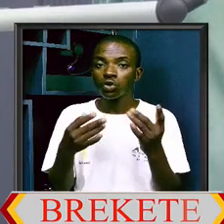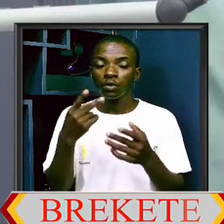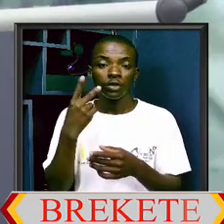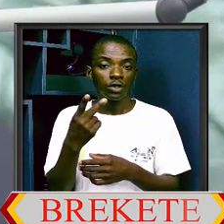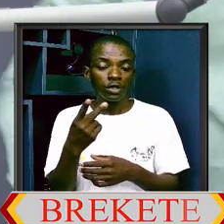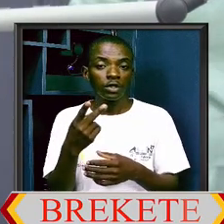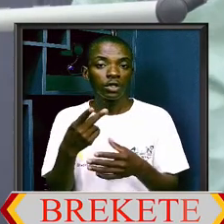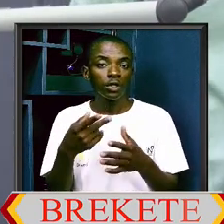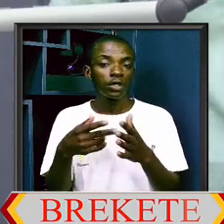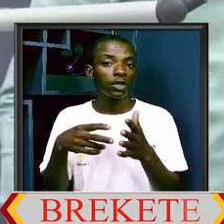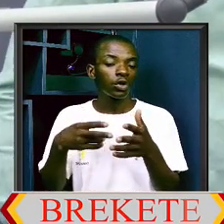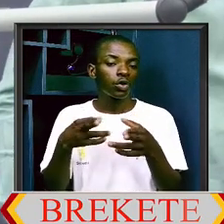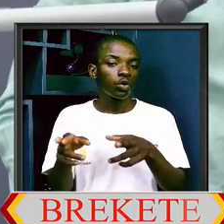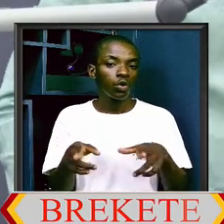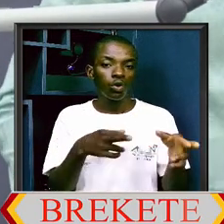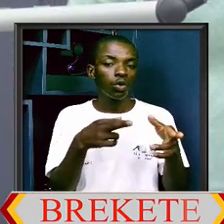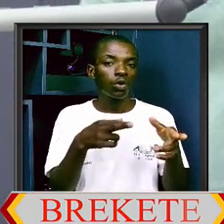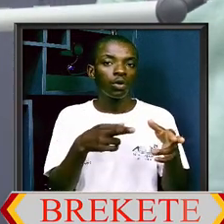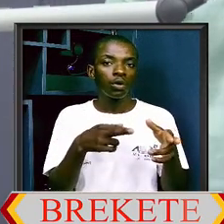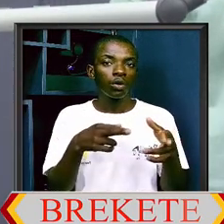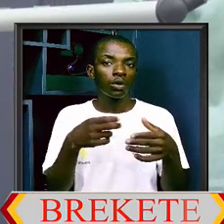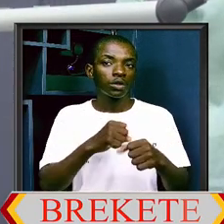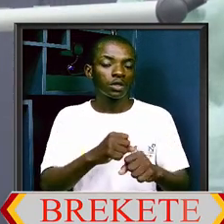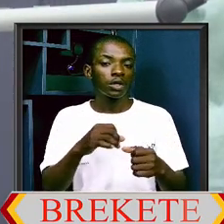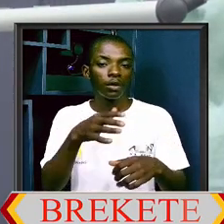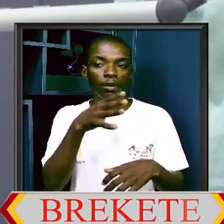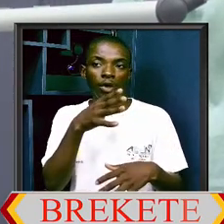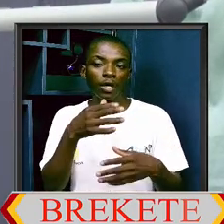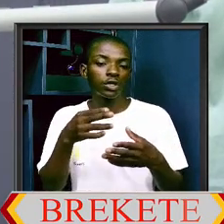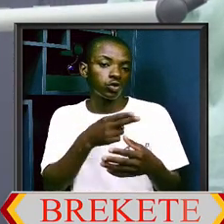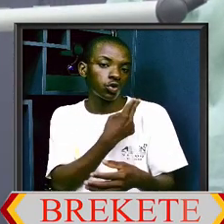way not see them for roadside the more they